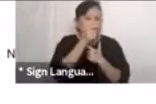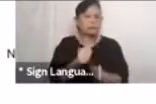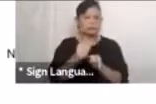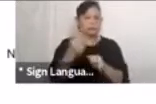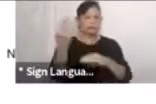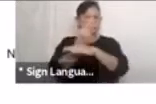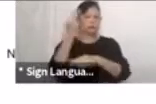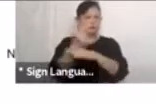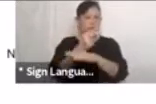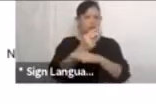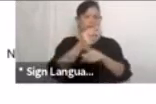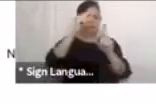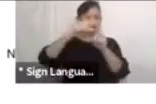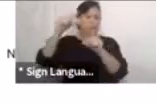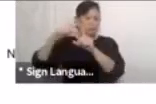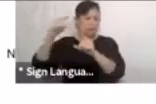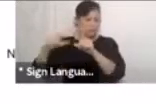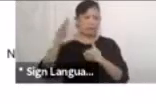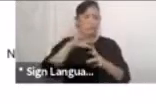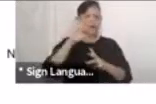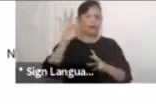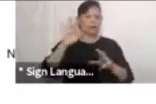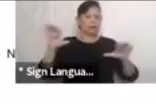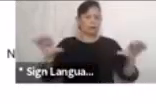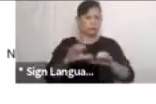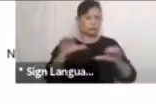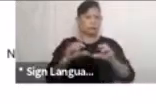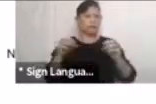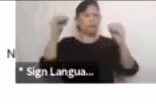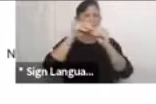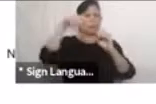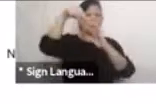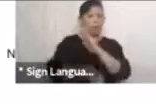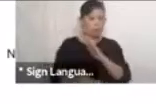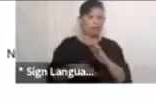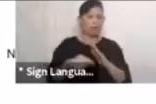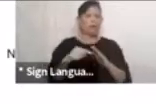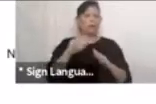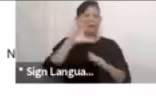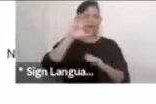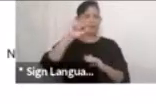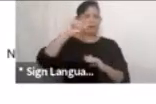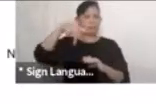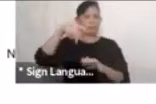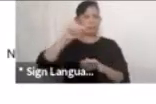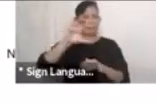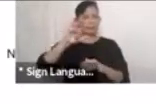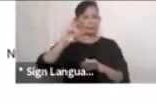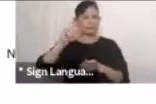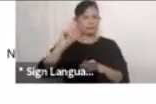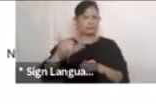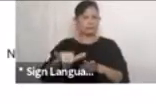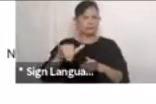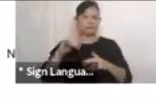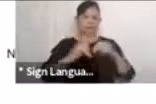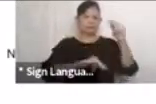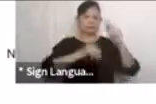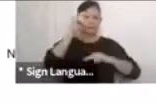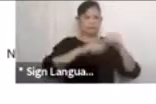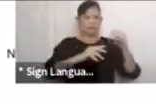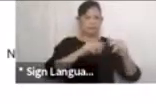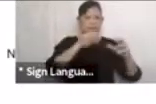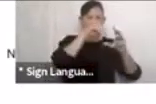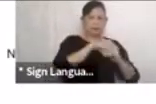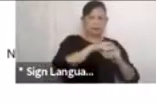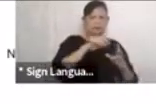language glossary in terms of conducting further capacity building sessions and sensitization programs at the Ceylon School for the Deaf and in the broader